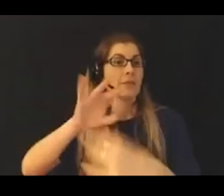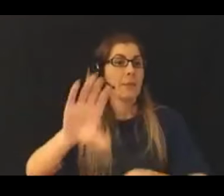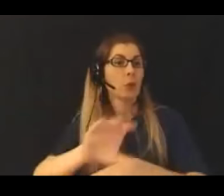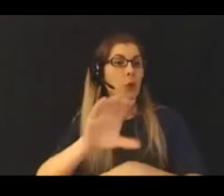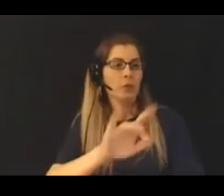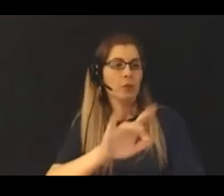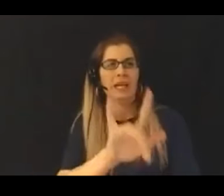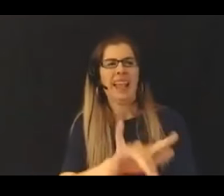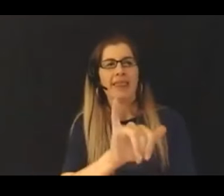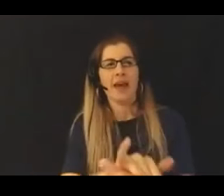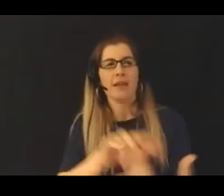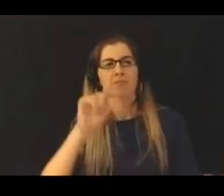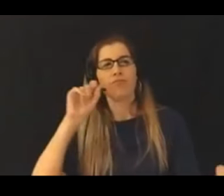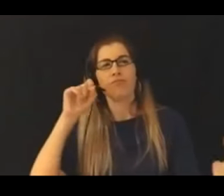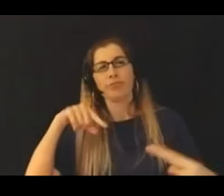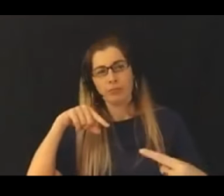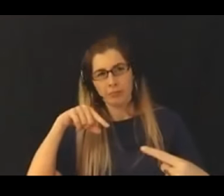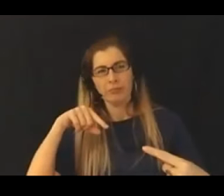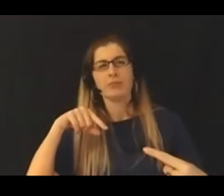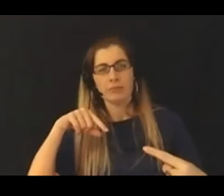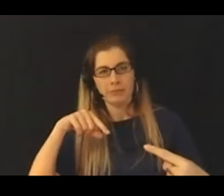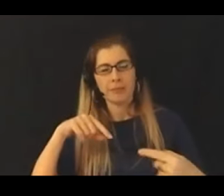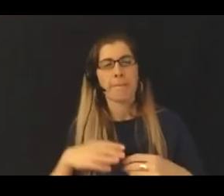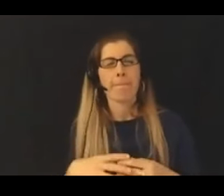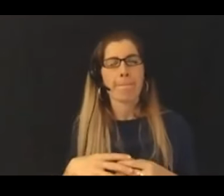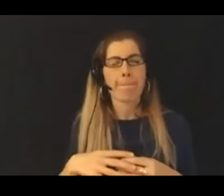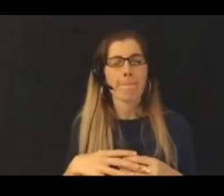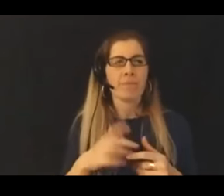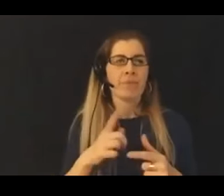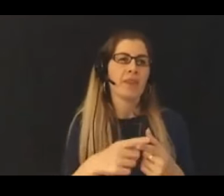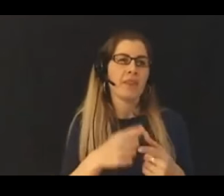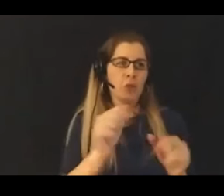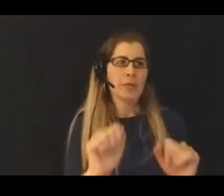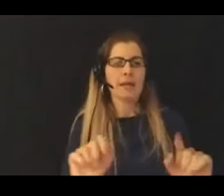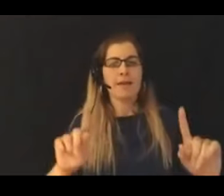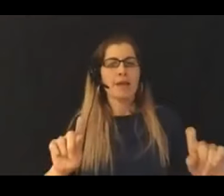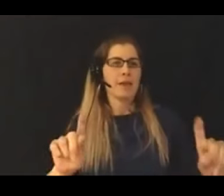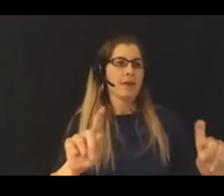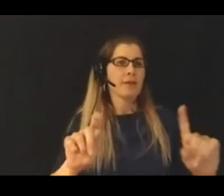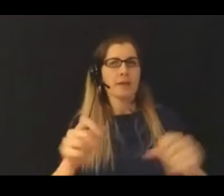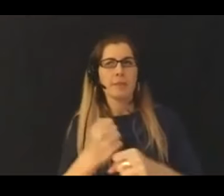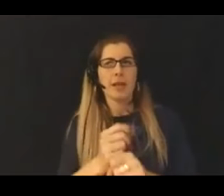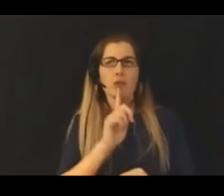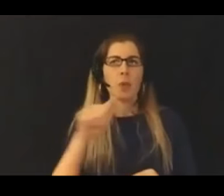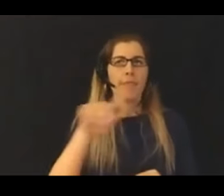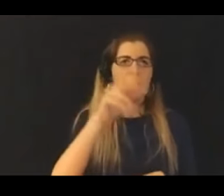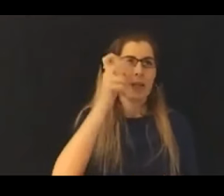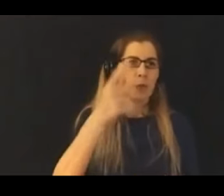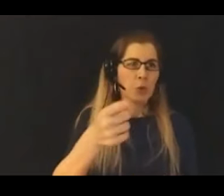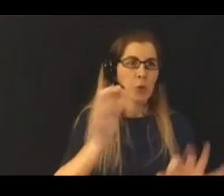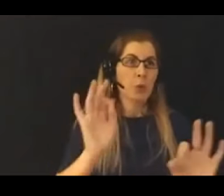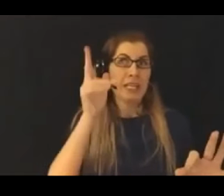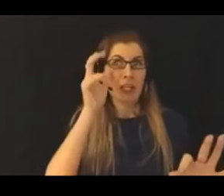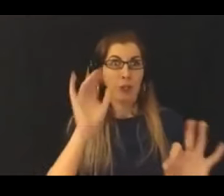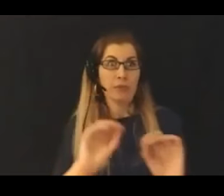choose that Bluetooth for microphone and for speaker, and then you can do a little test speaker and microphone, and that should help you to test those